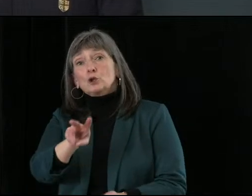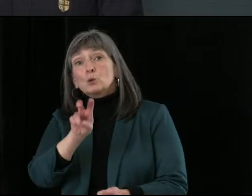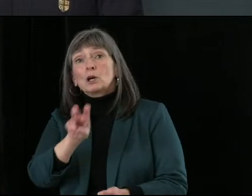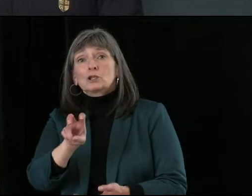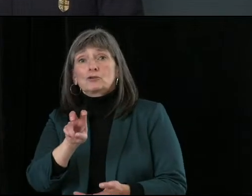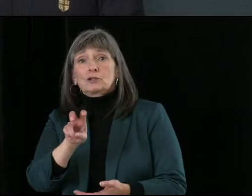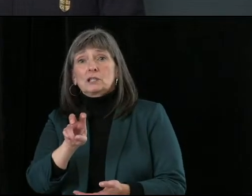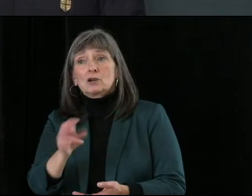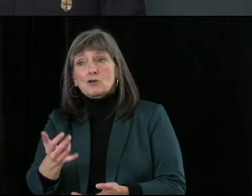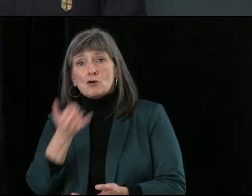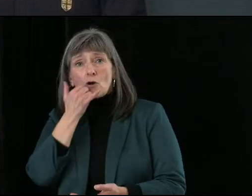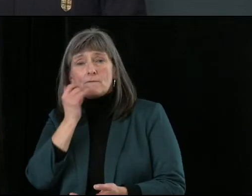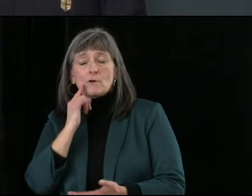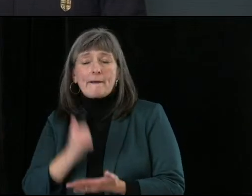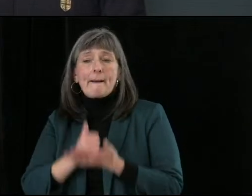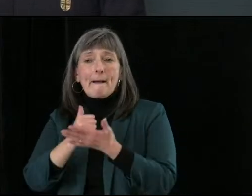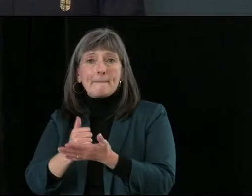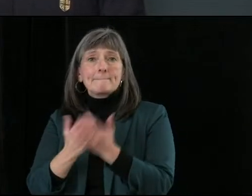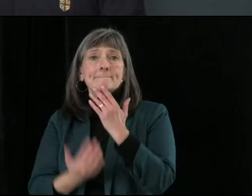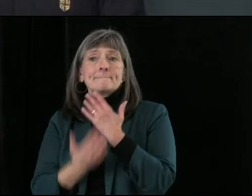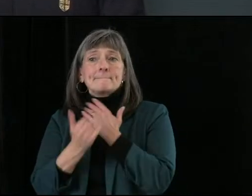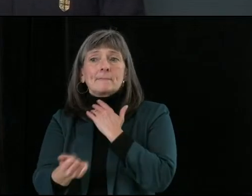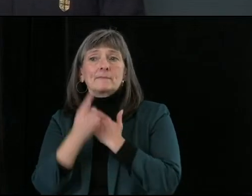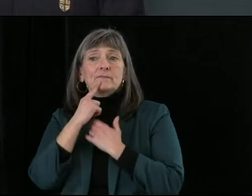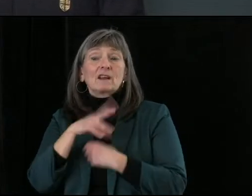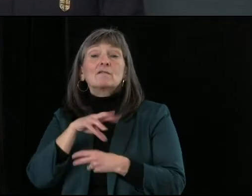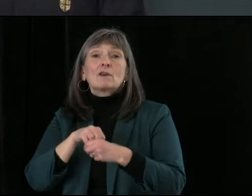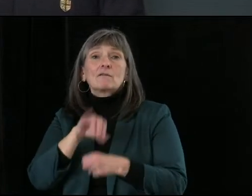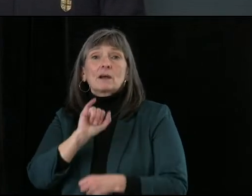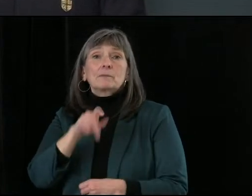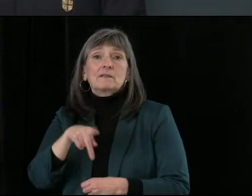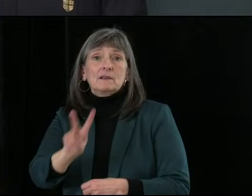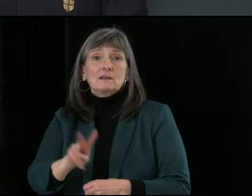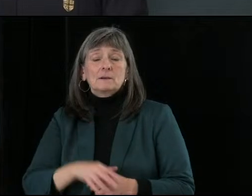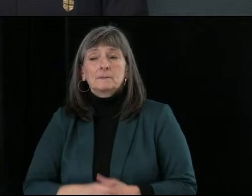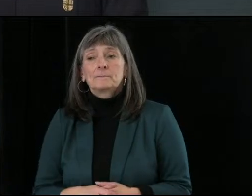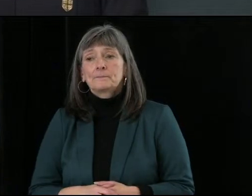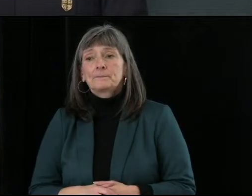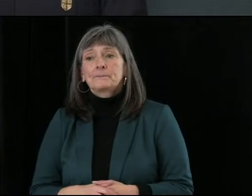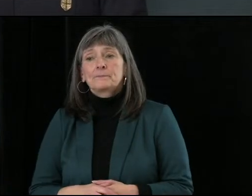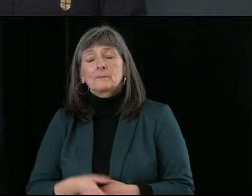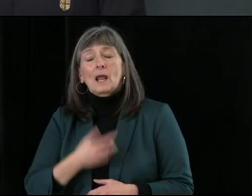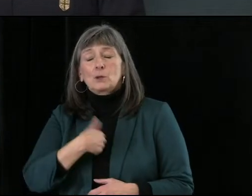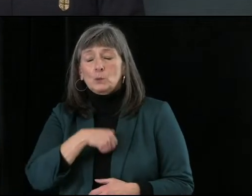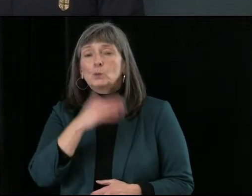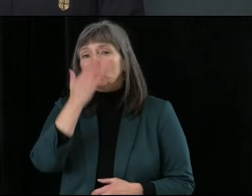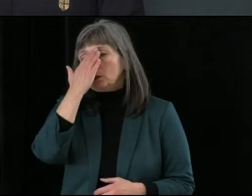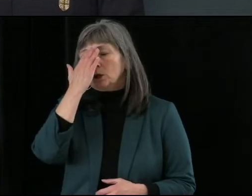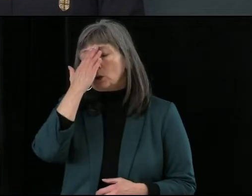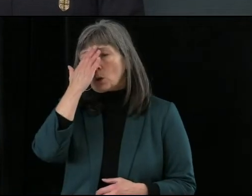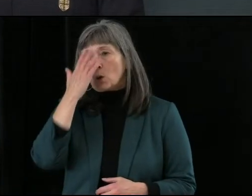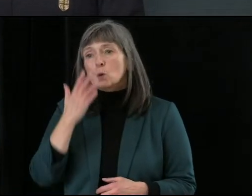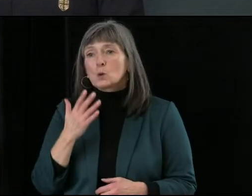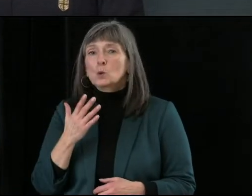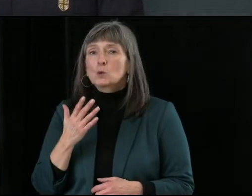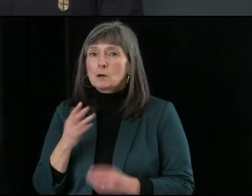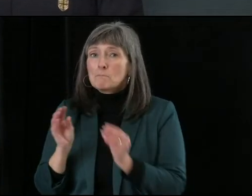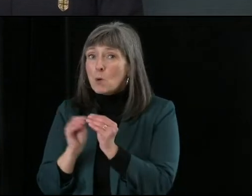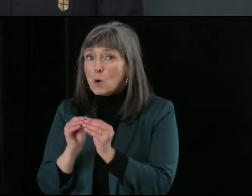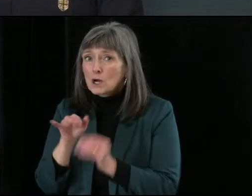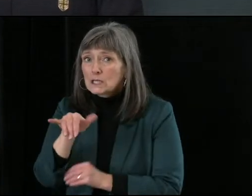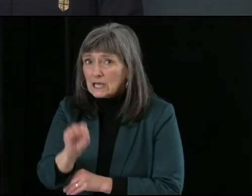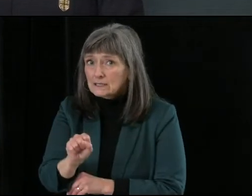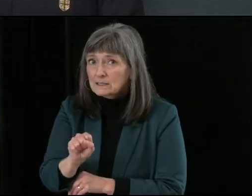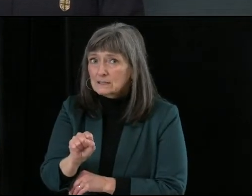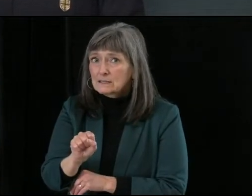2,200 calls for service involving intimate partner violence. And we certainly know that the issue is much more prevalent